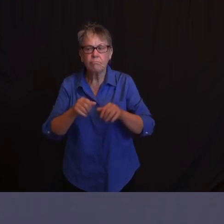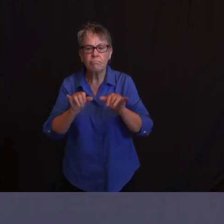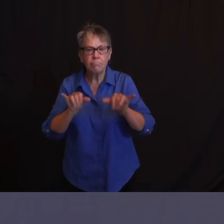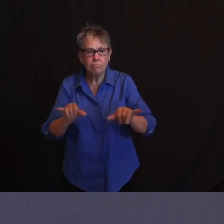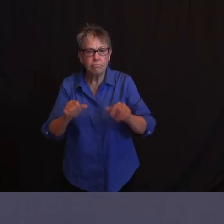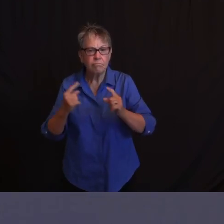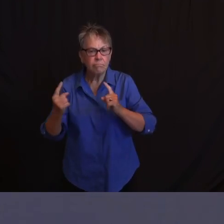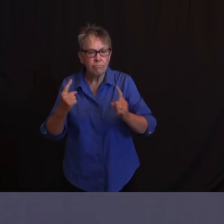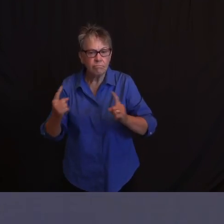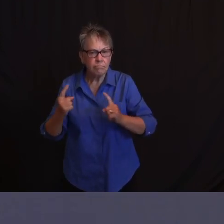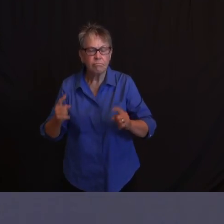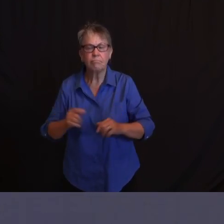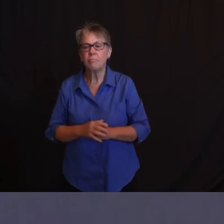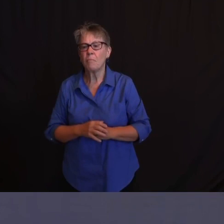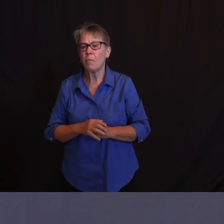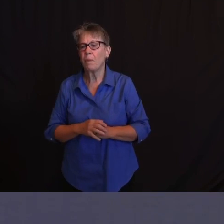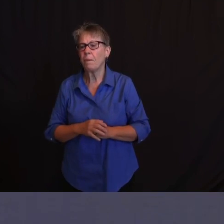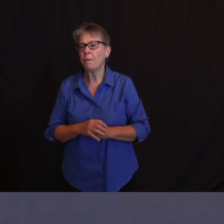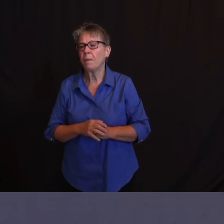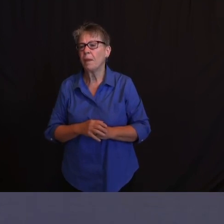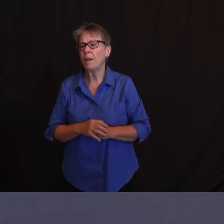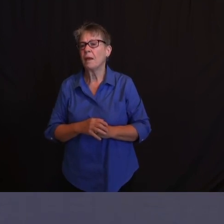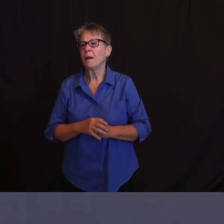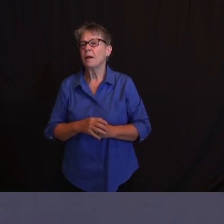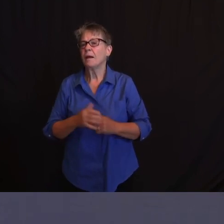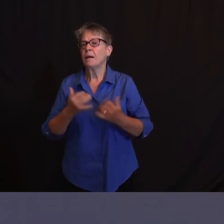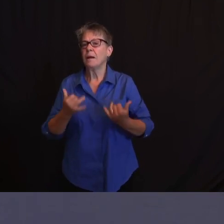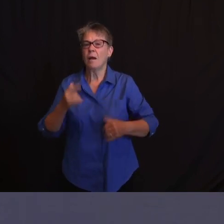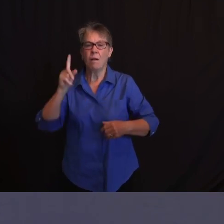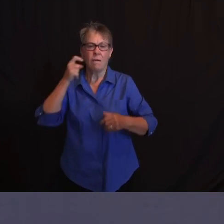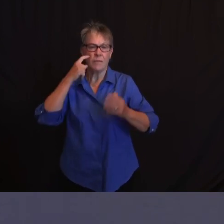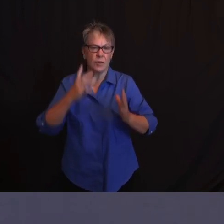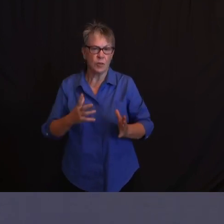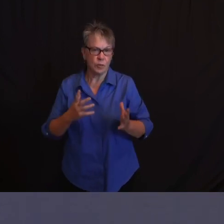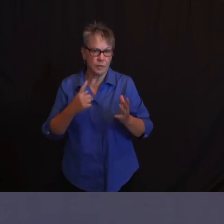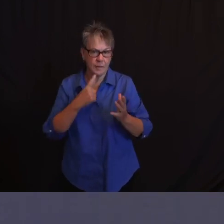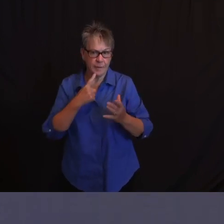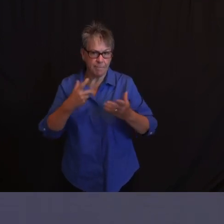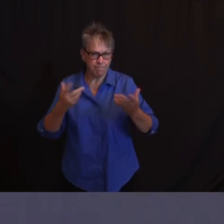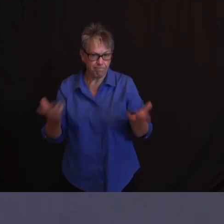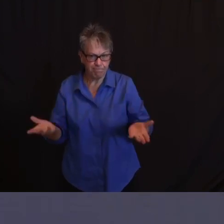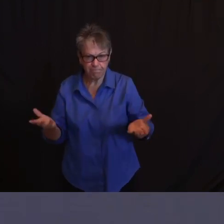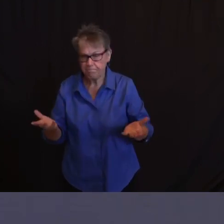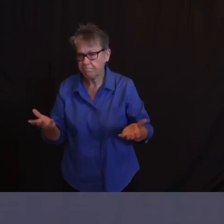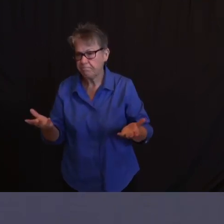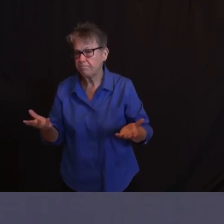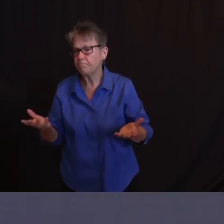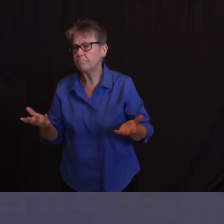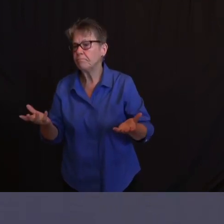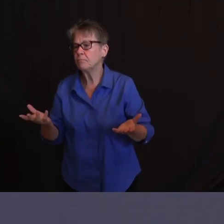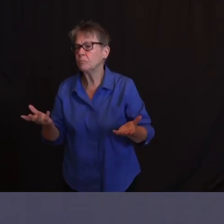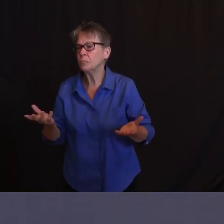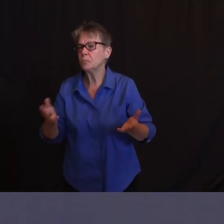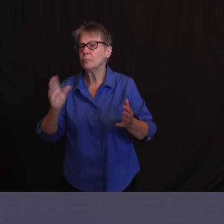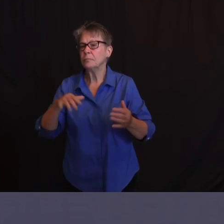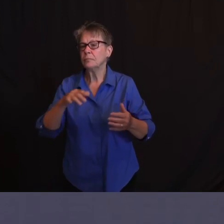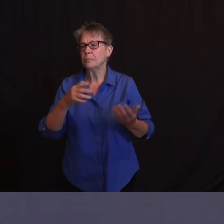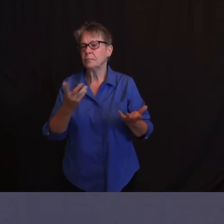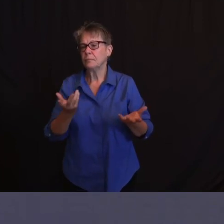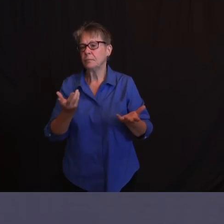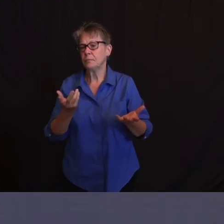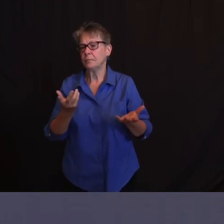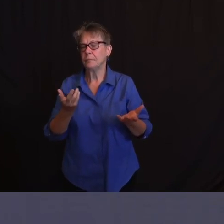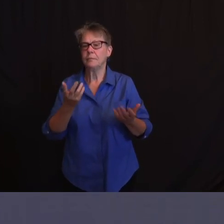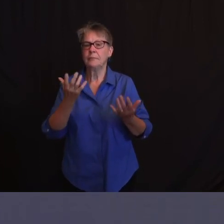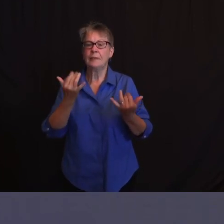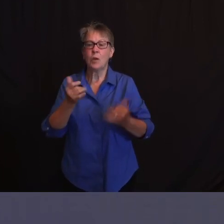folks who have, let's zero in on the category, not just who should get tested, but someone who has